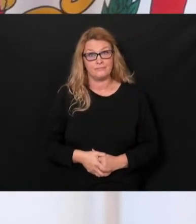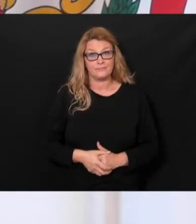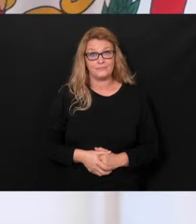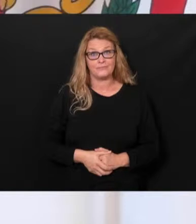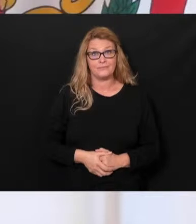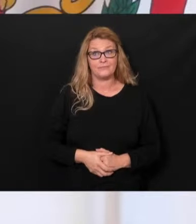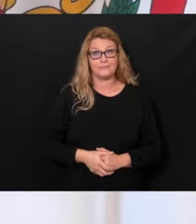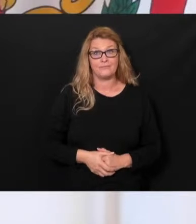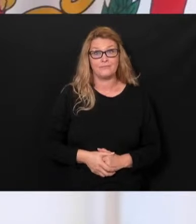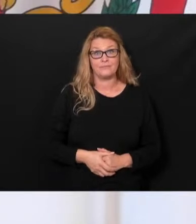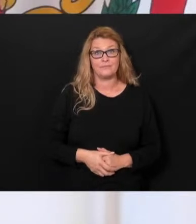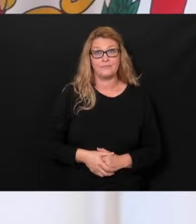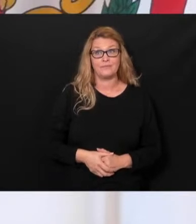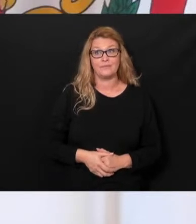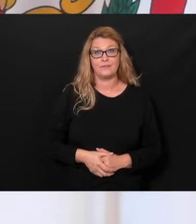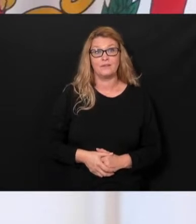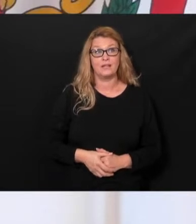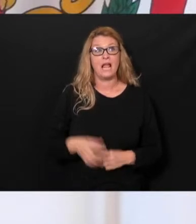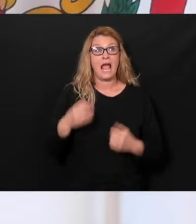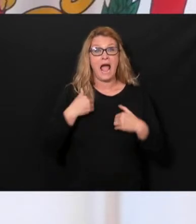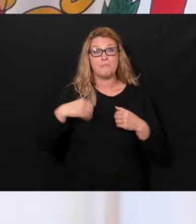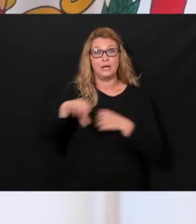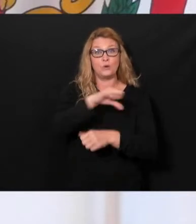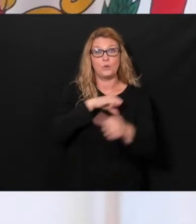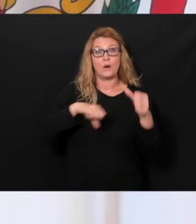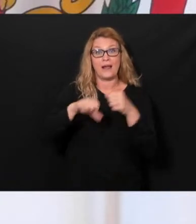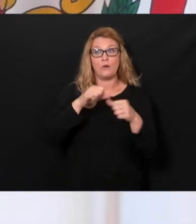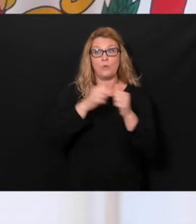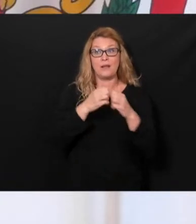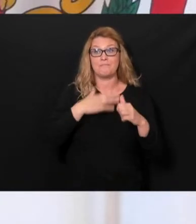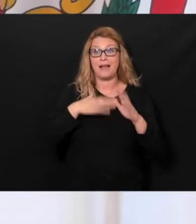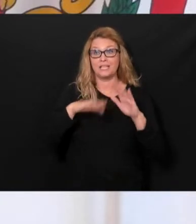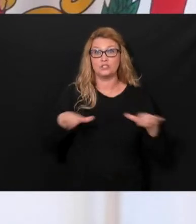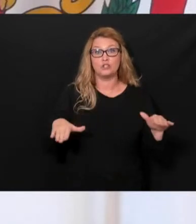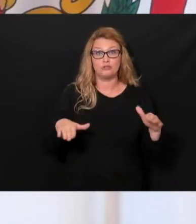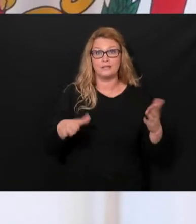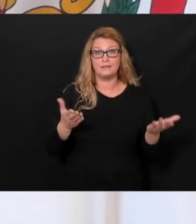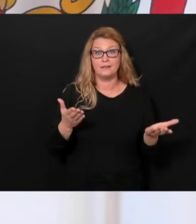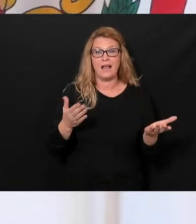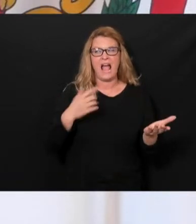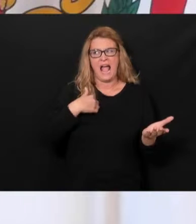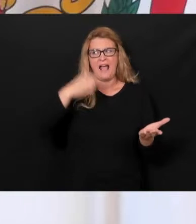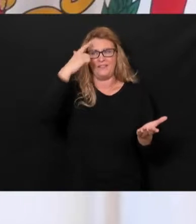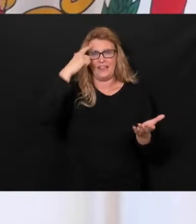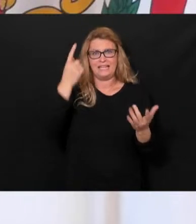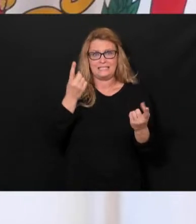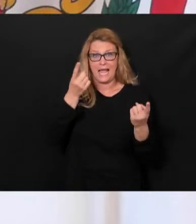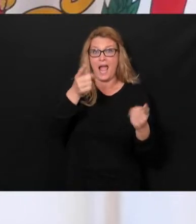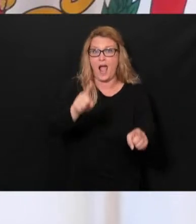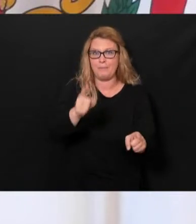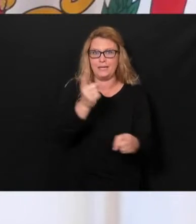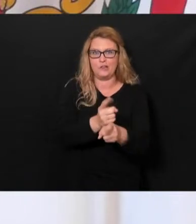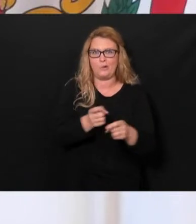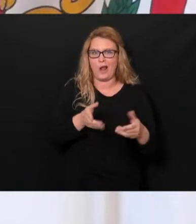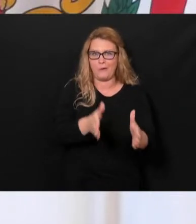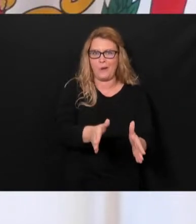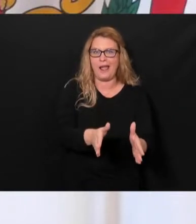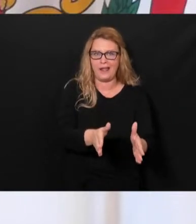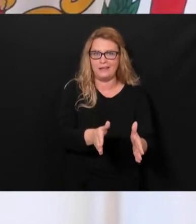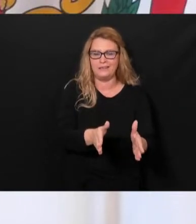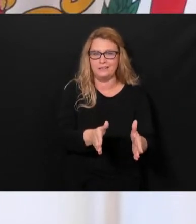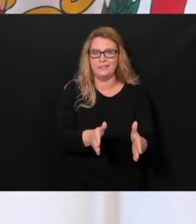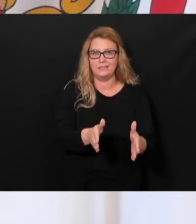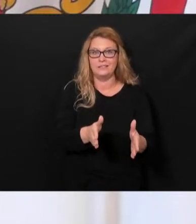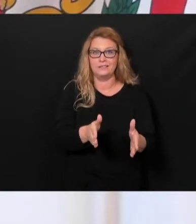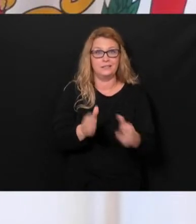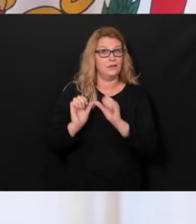I've been able to be with my kids a good little bit and everything, and I think it's moving, and I think it's moving in the right direction. But we're going to try to